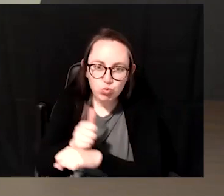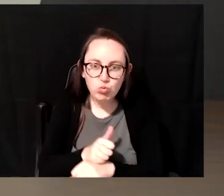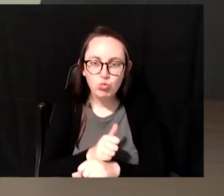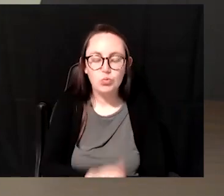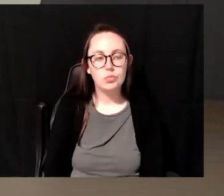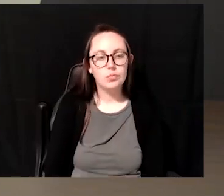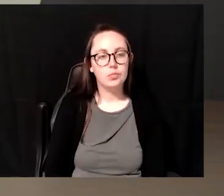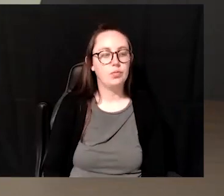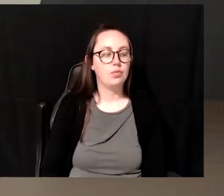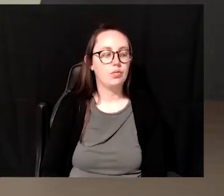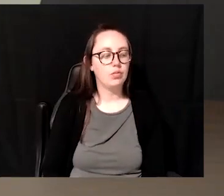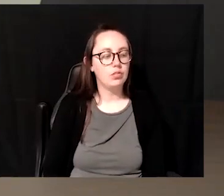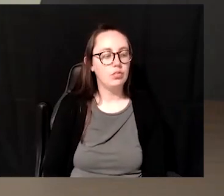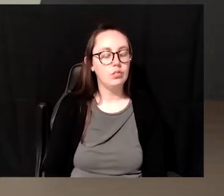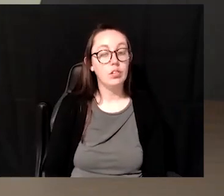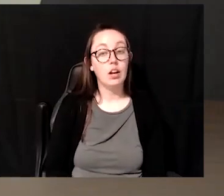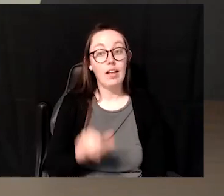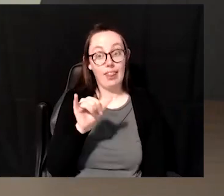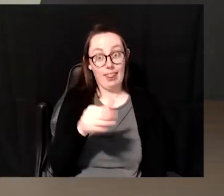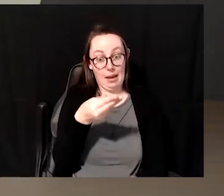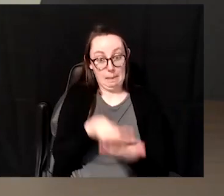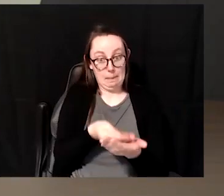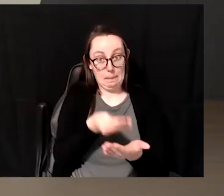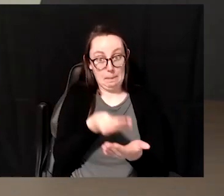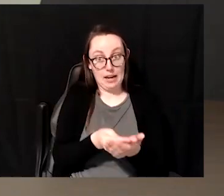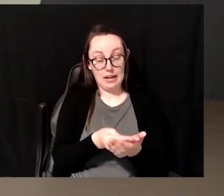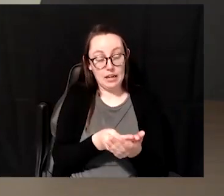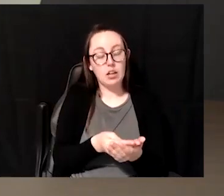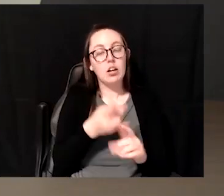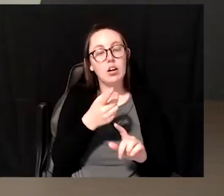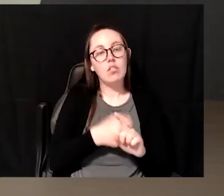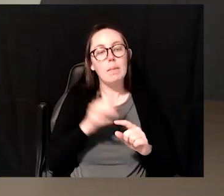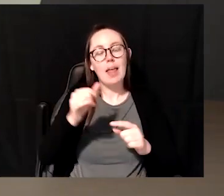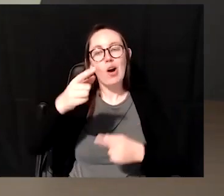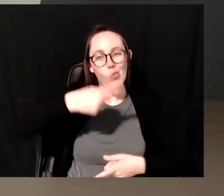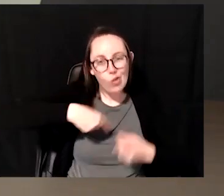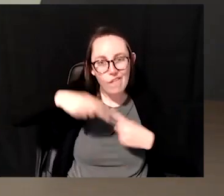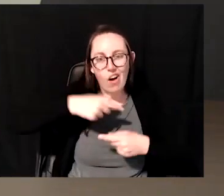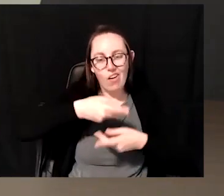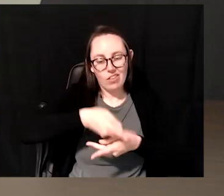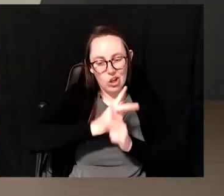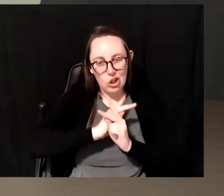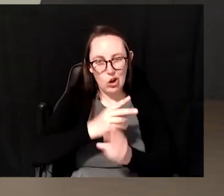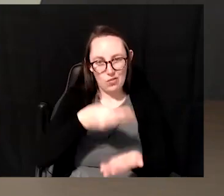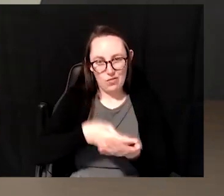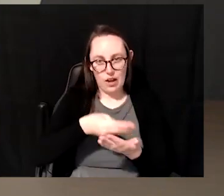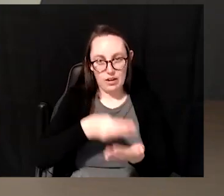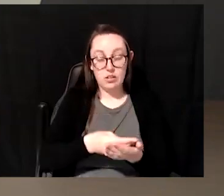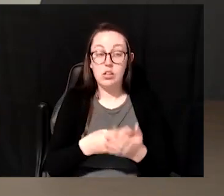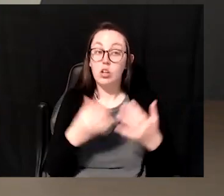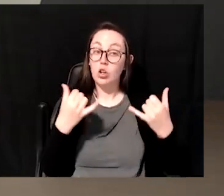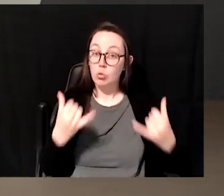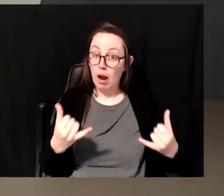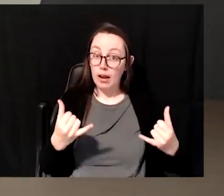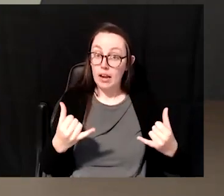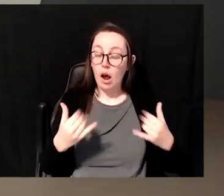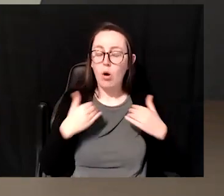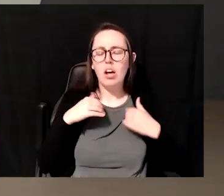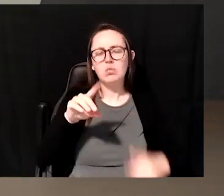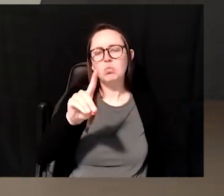are proposed to come from the revolving Loan Fund the revolving Loan Fund presently has a balance of about a hundred and ninety